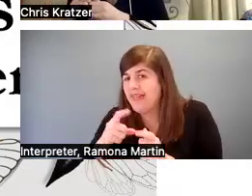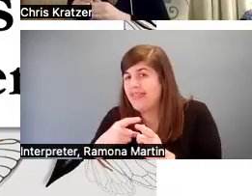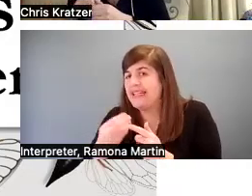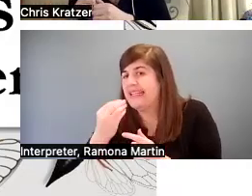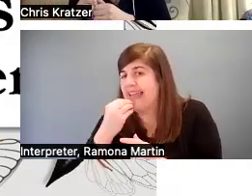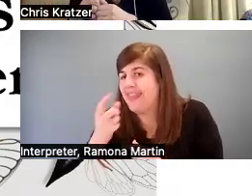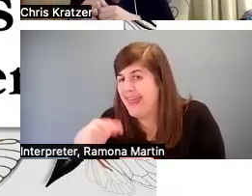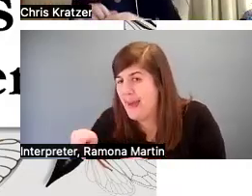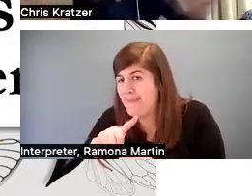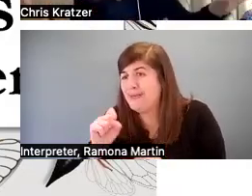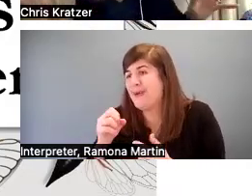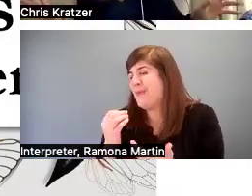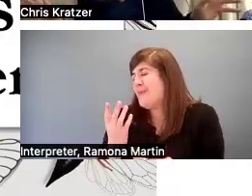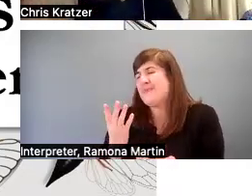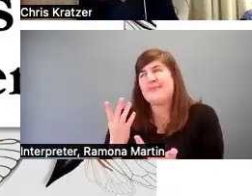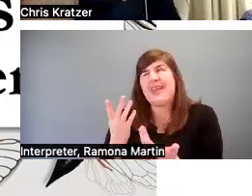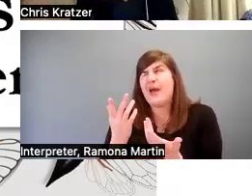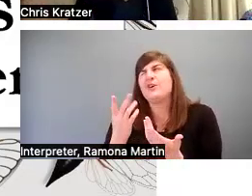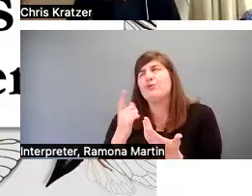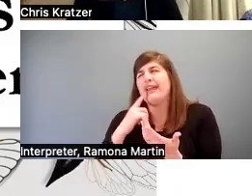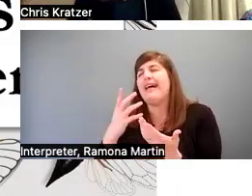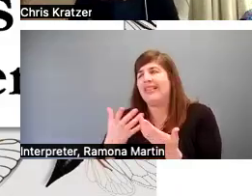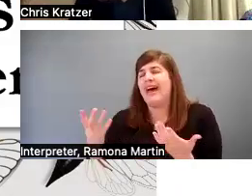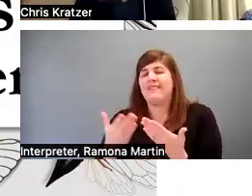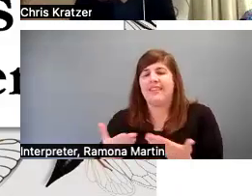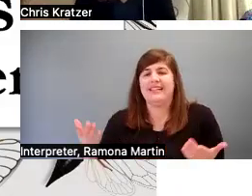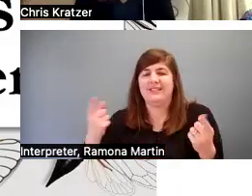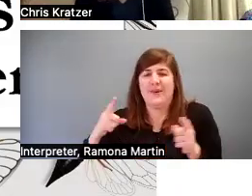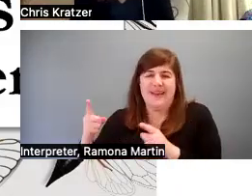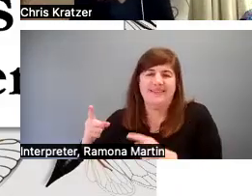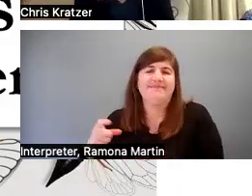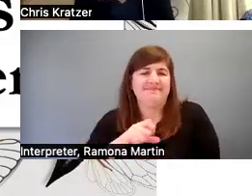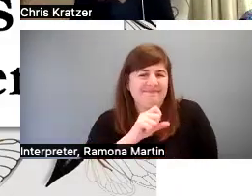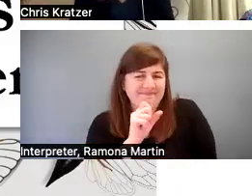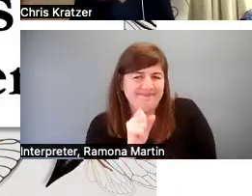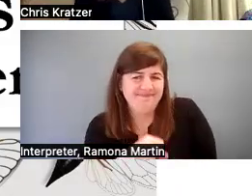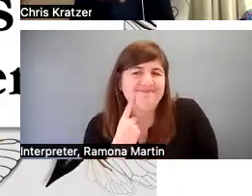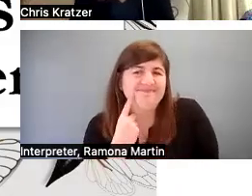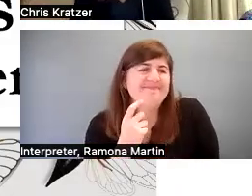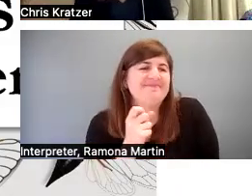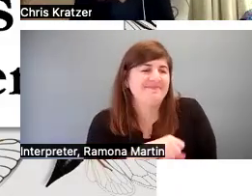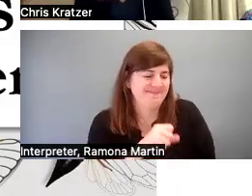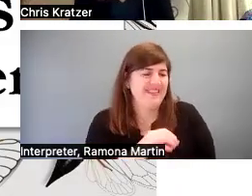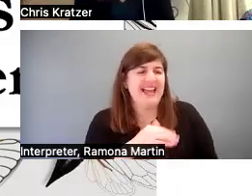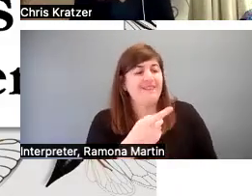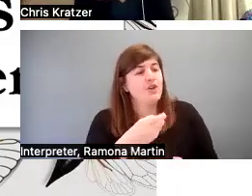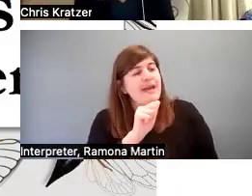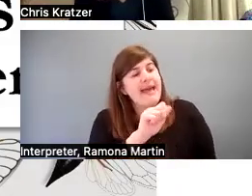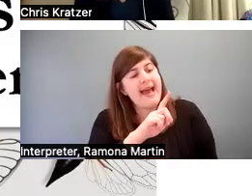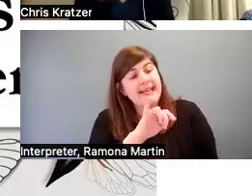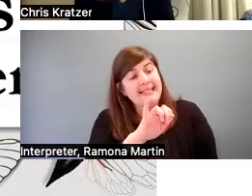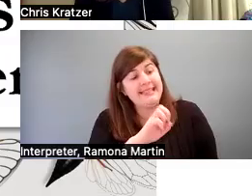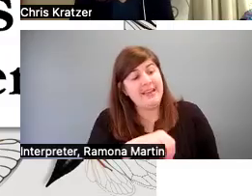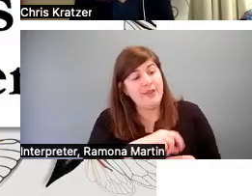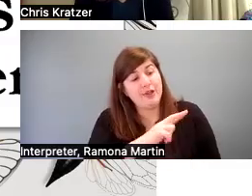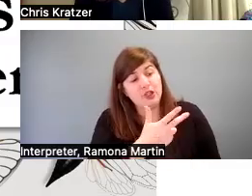So there's a whole lot of stuff going Sneaky on. bugs. Yeah. All right. Thank you. Next is from Addie in third grade. Are